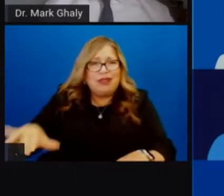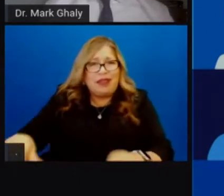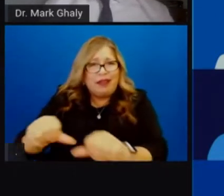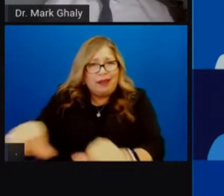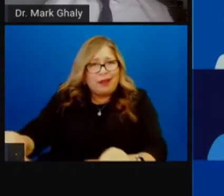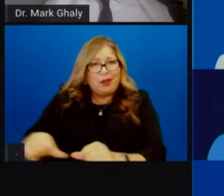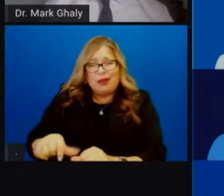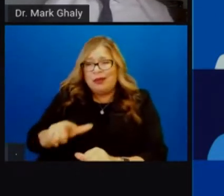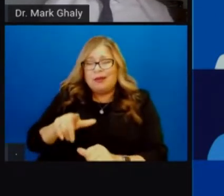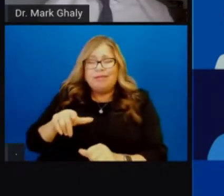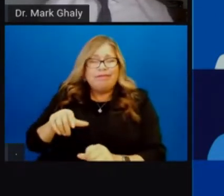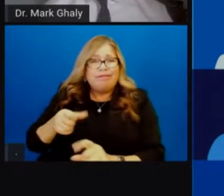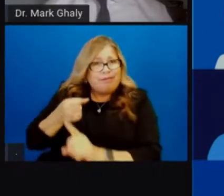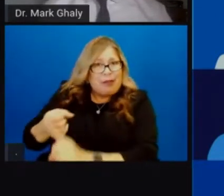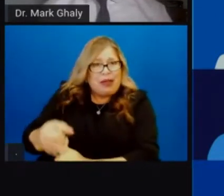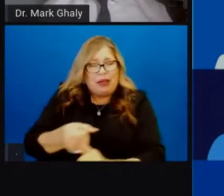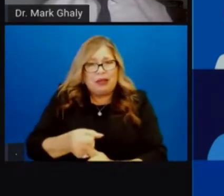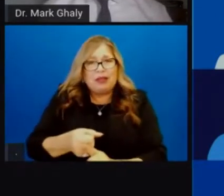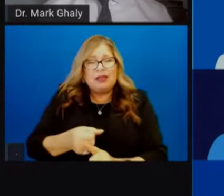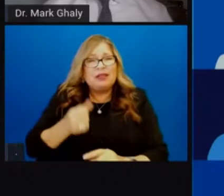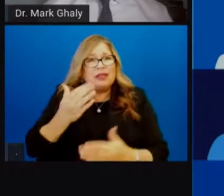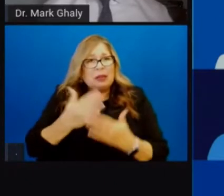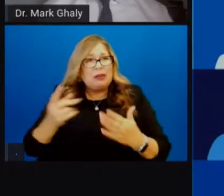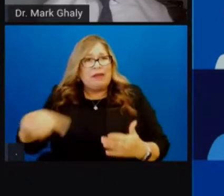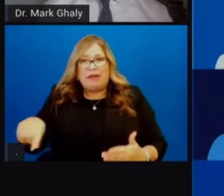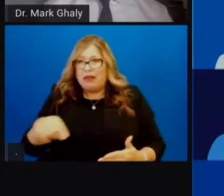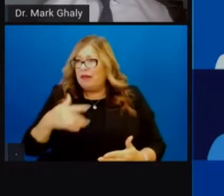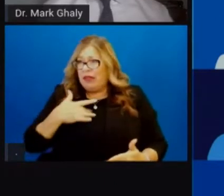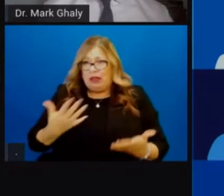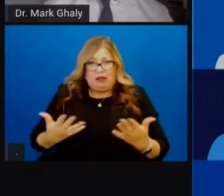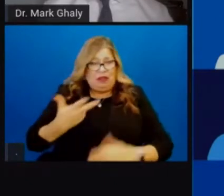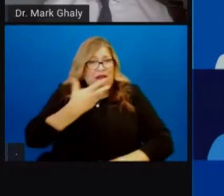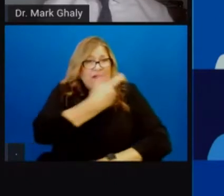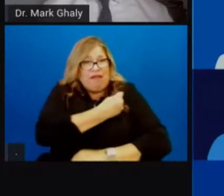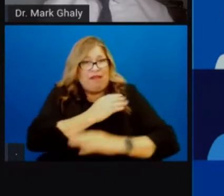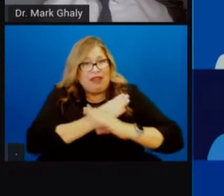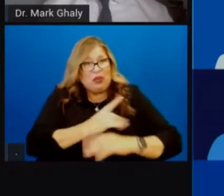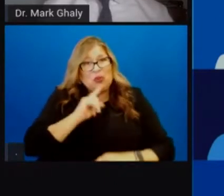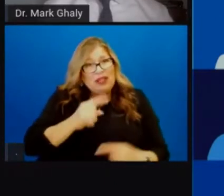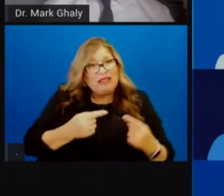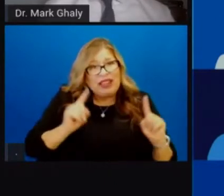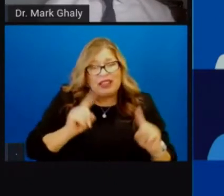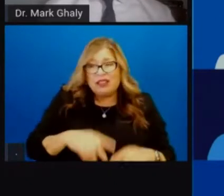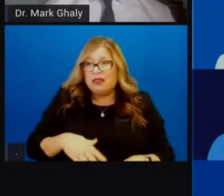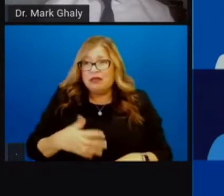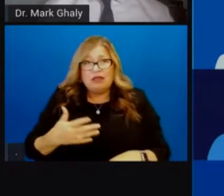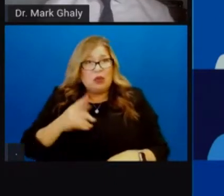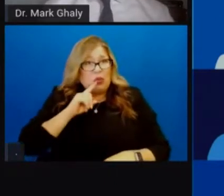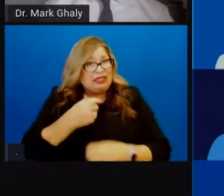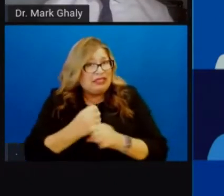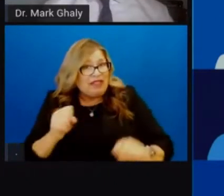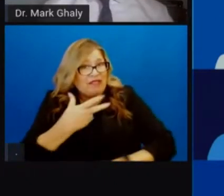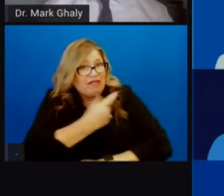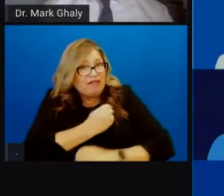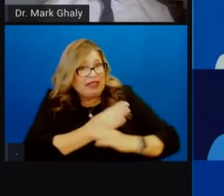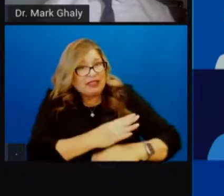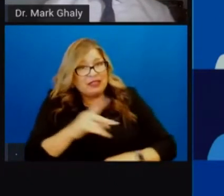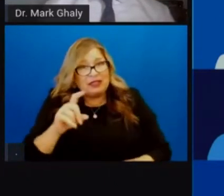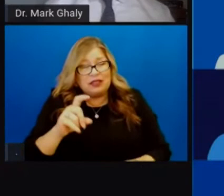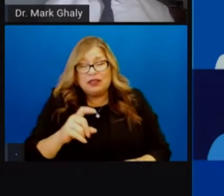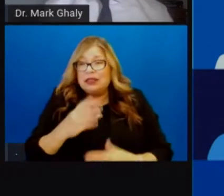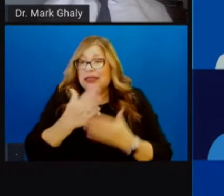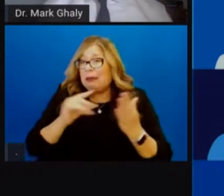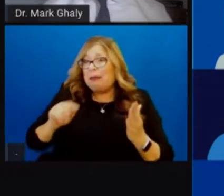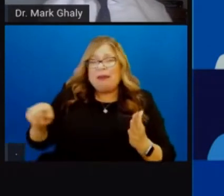about how effective the vaccines are, how safe they are, that there's plenty of individuals who believe that